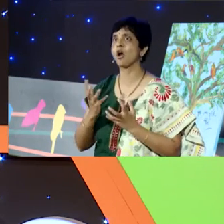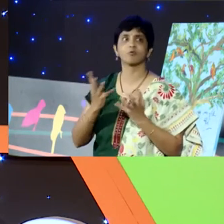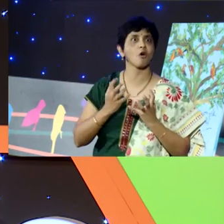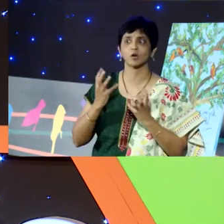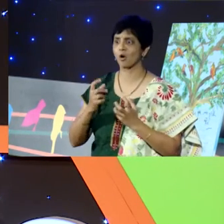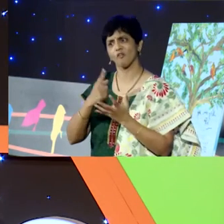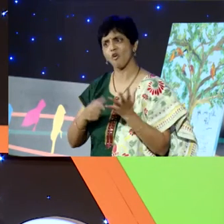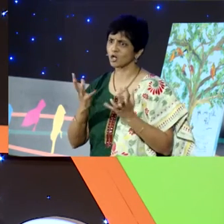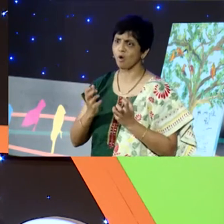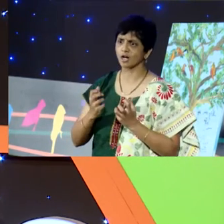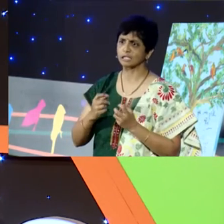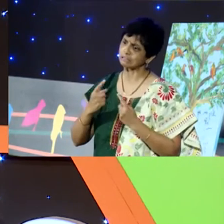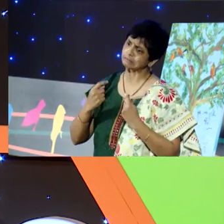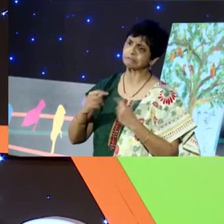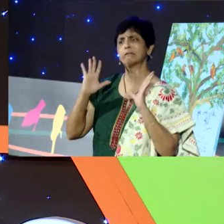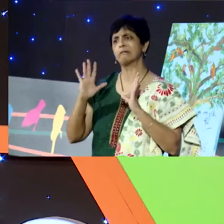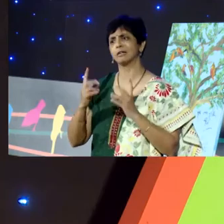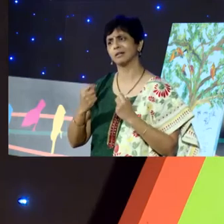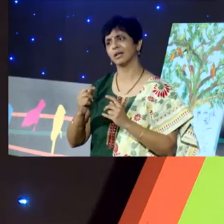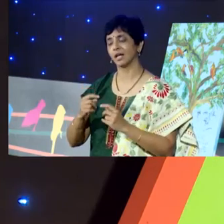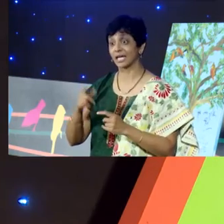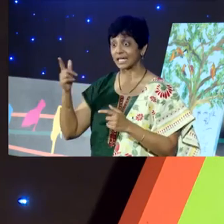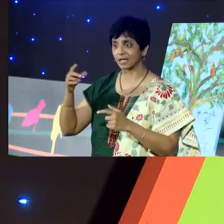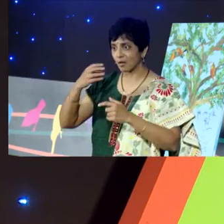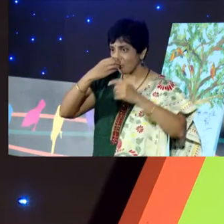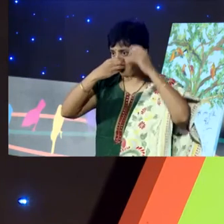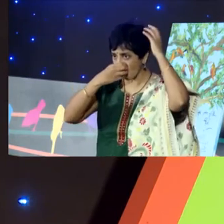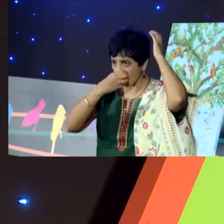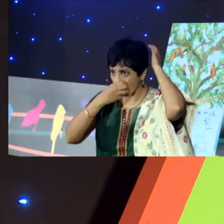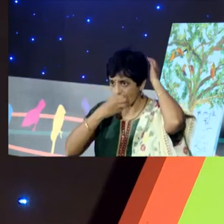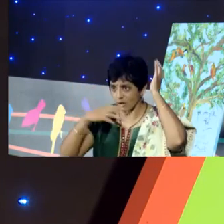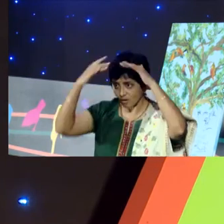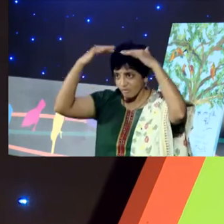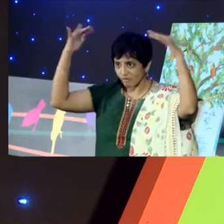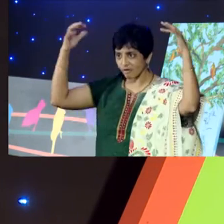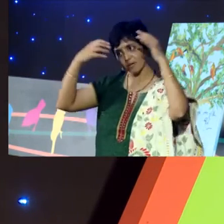professional, I did. I became a scuba diver, I became a polo player,